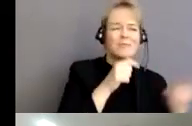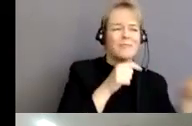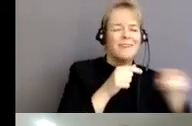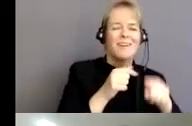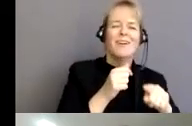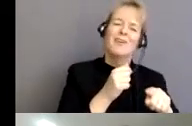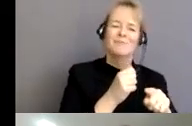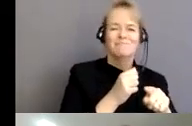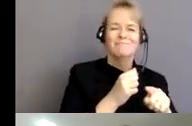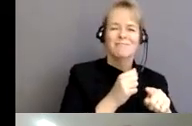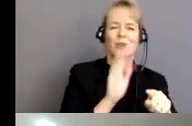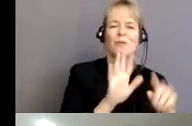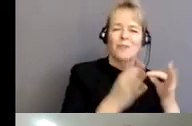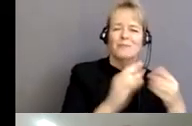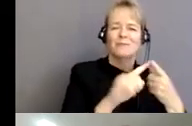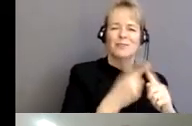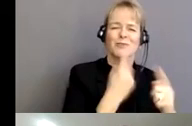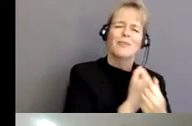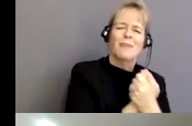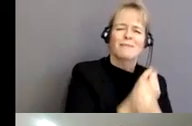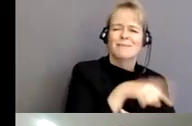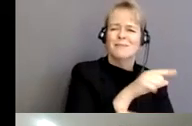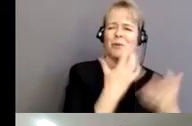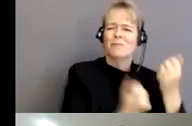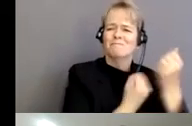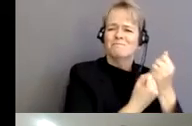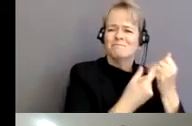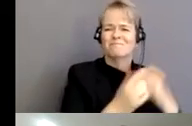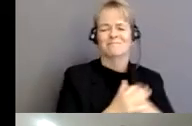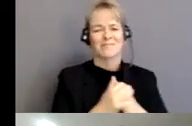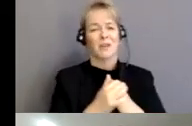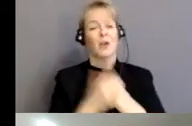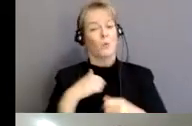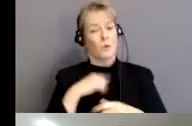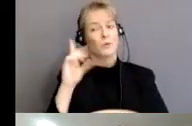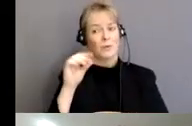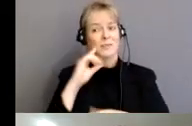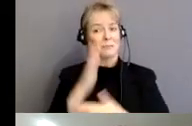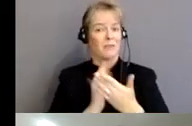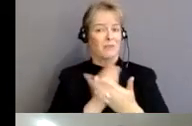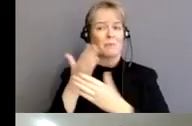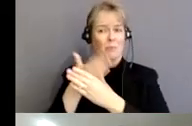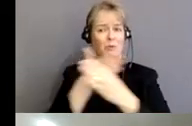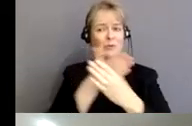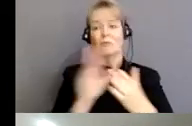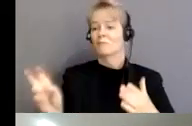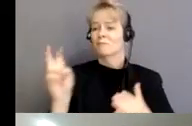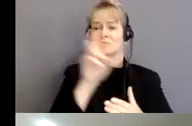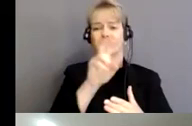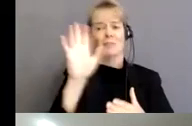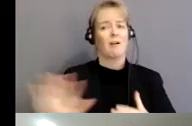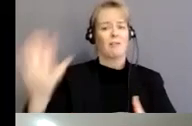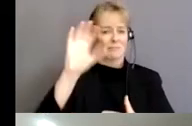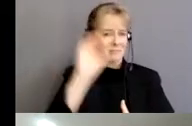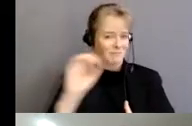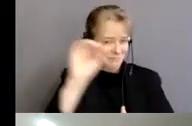We do these webinars in person as part of our OSC in the Community program, and we go across the province. And